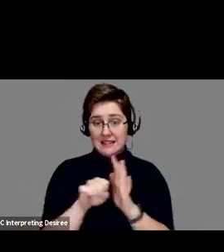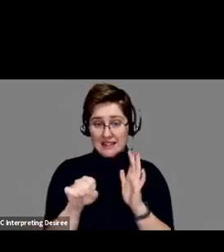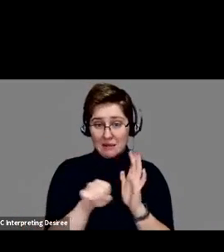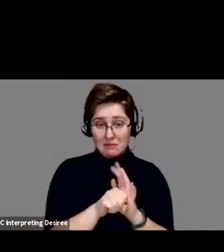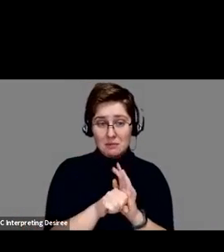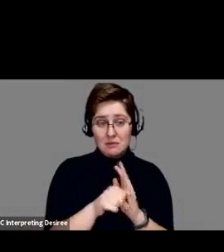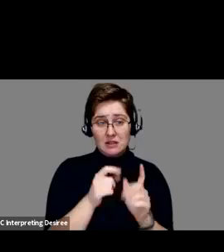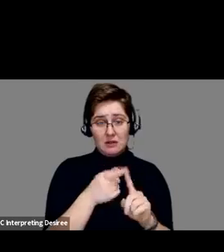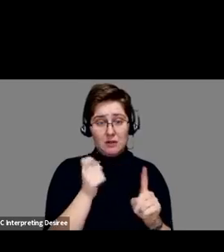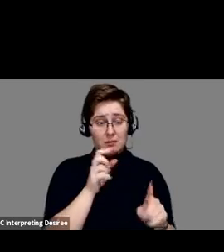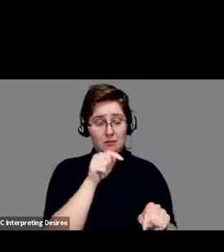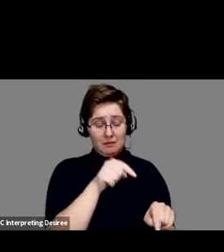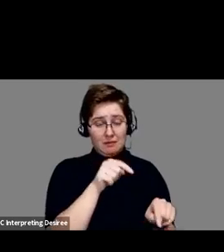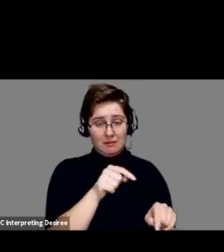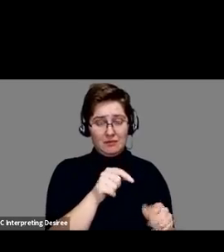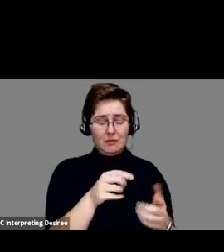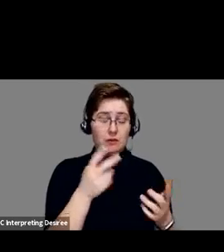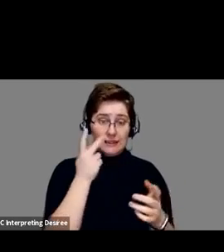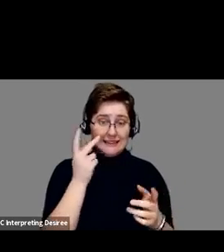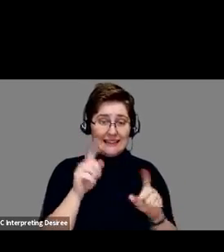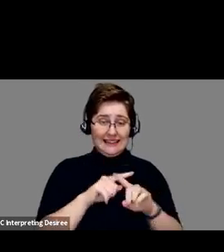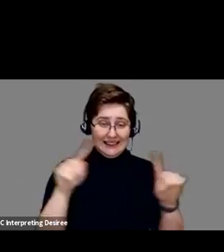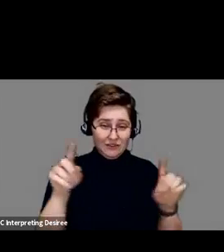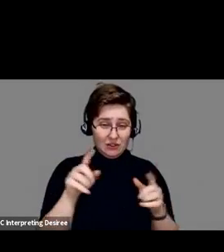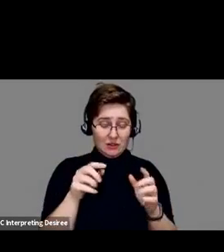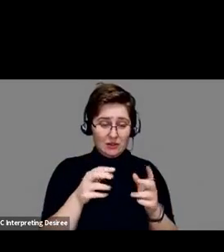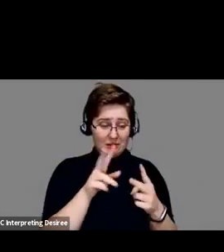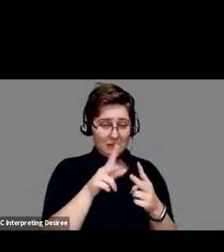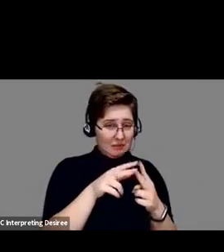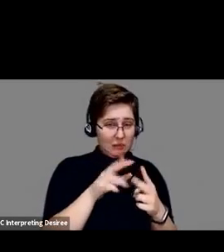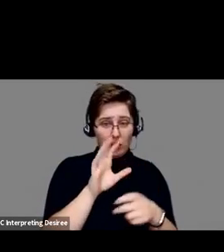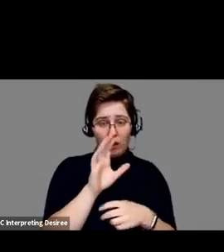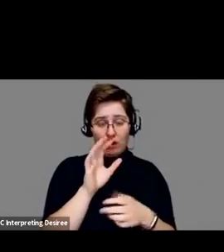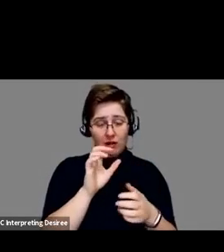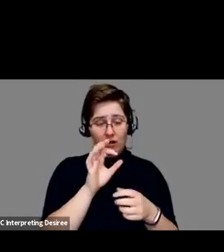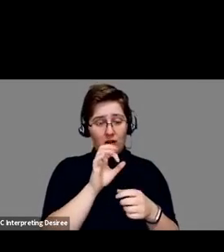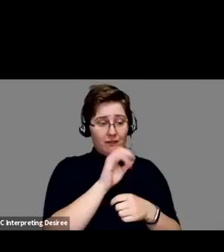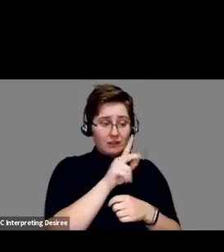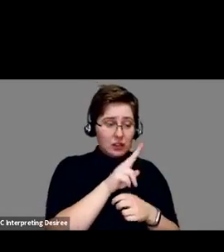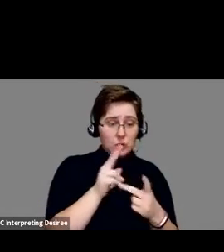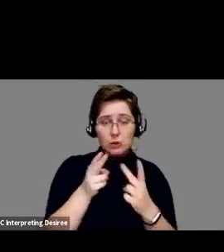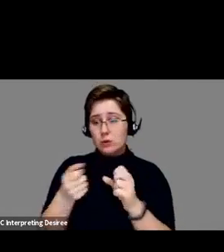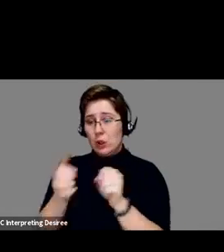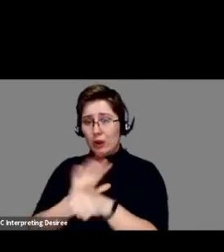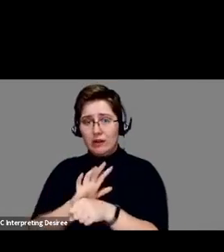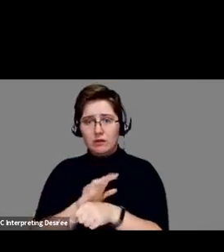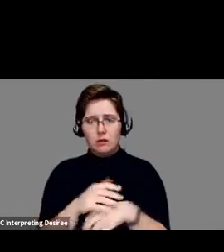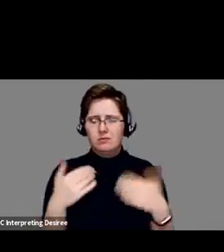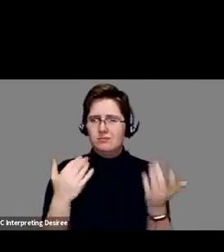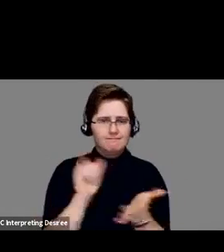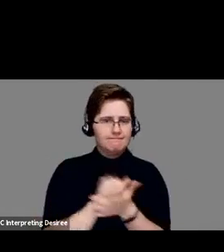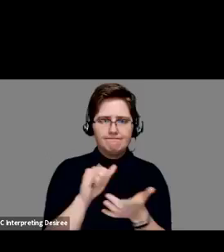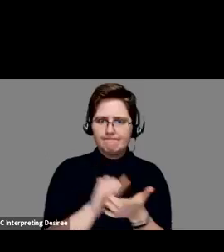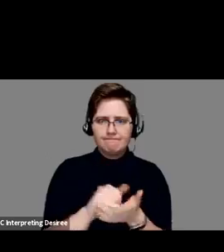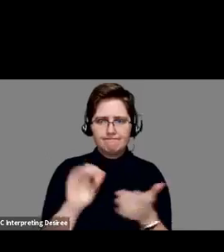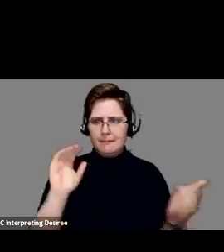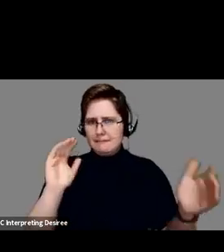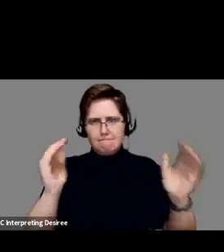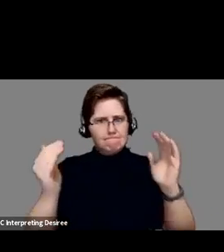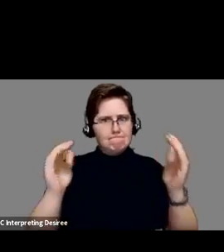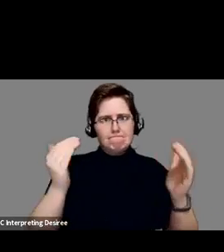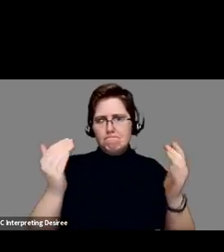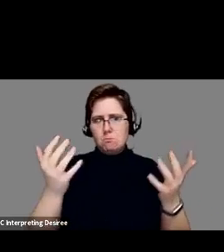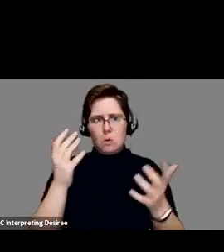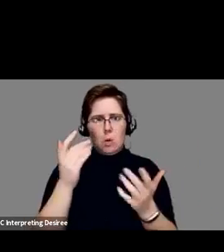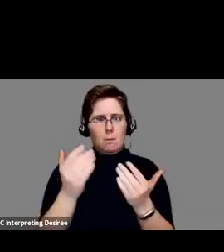to distinguish the symptoms between COVID and influenza is really impossible. They're going to